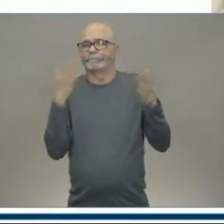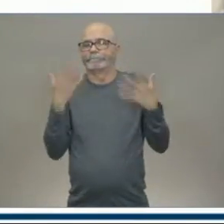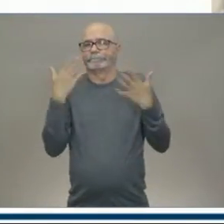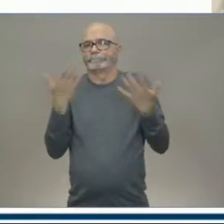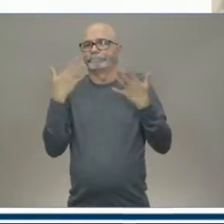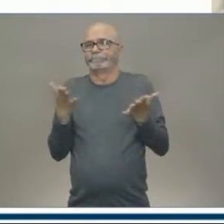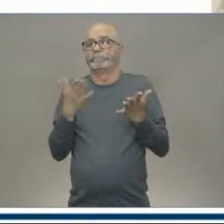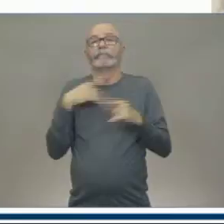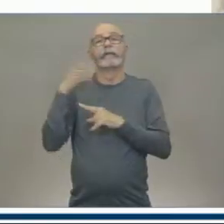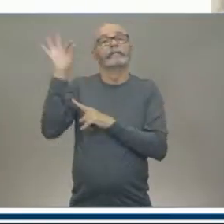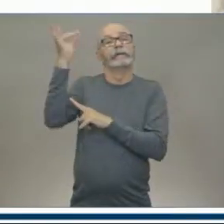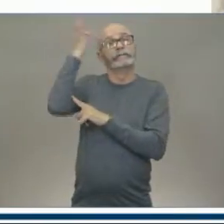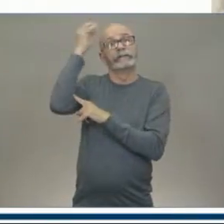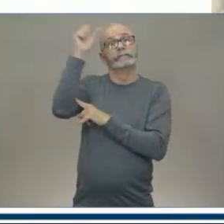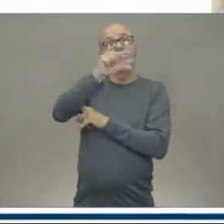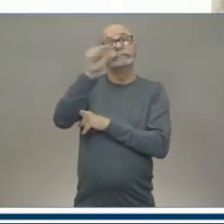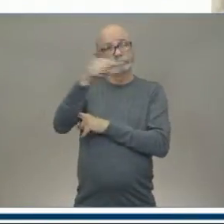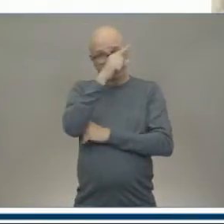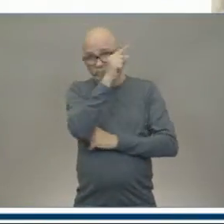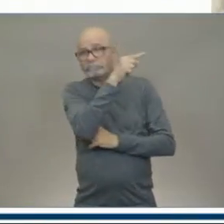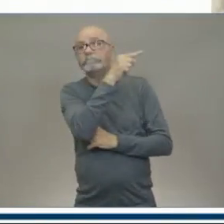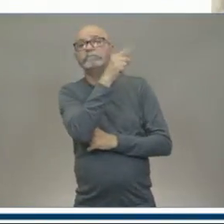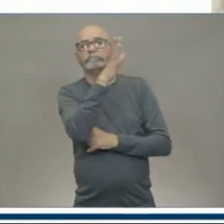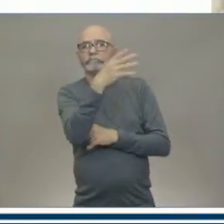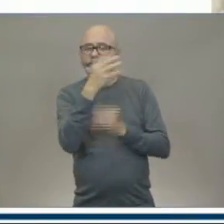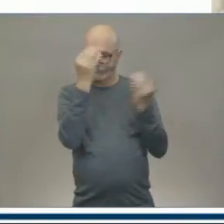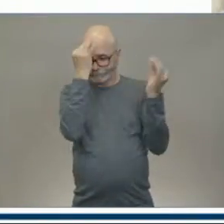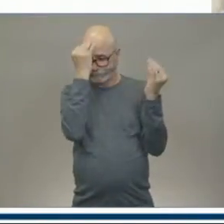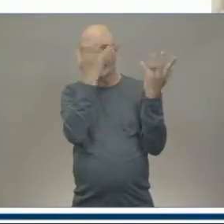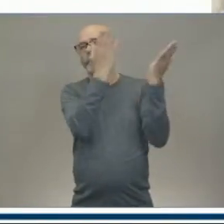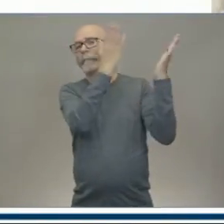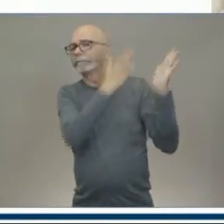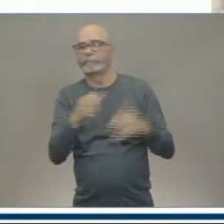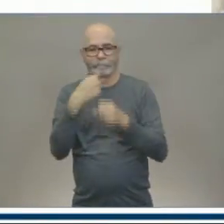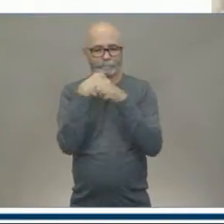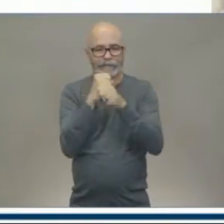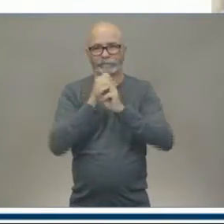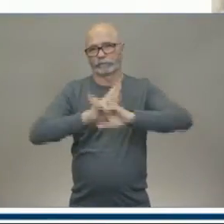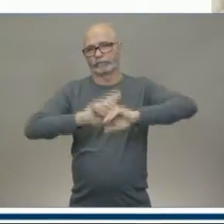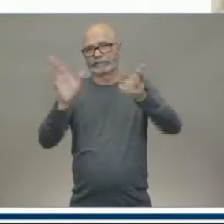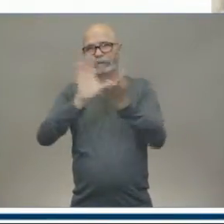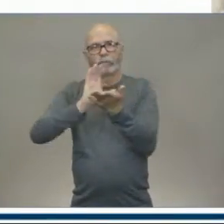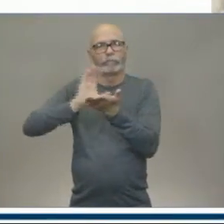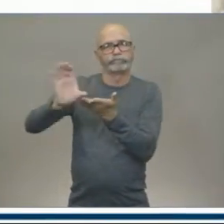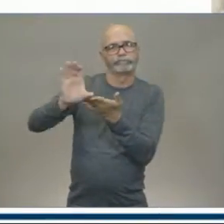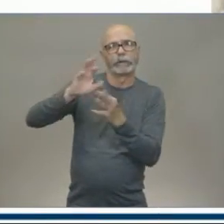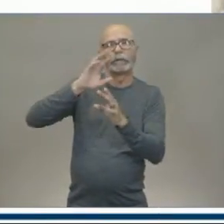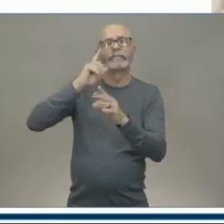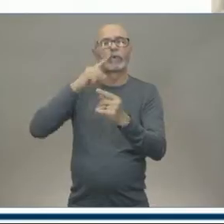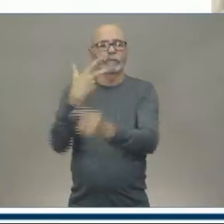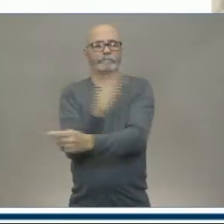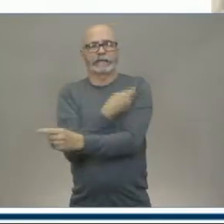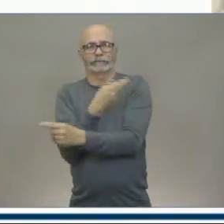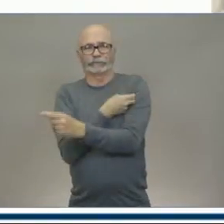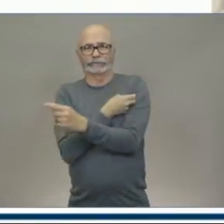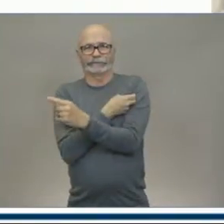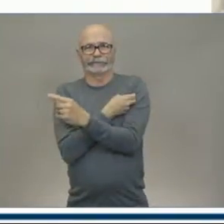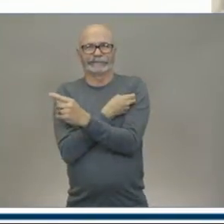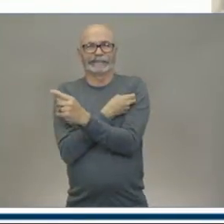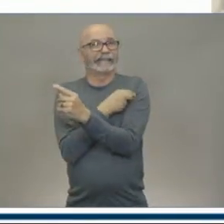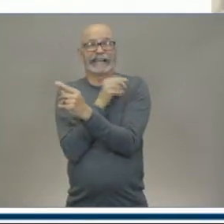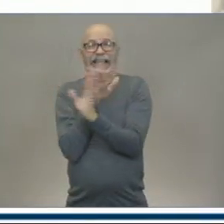government has made procurement arrangements with a number of potential vaccine candidates. None of them are even licensed yet here in